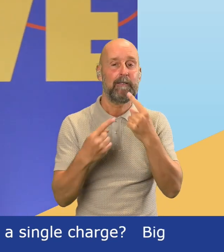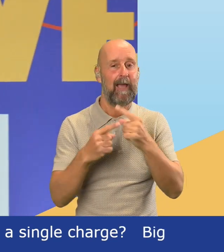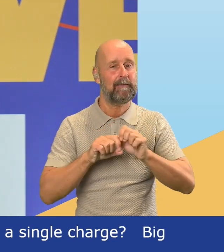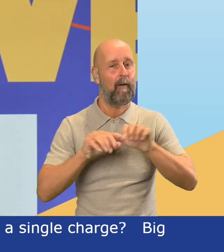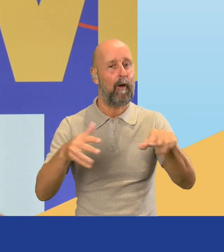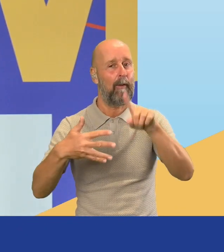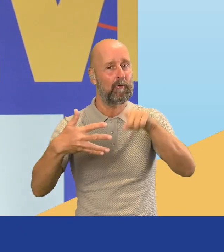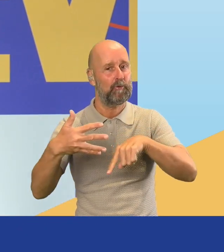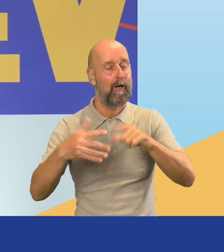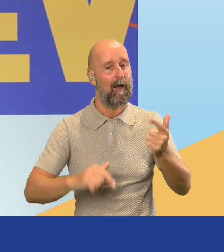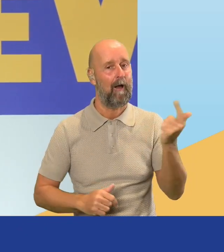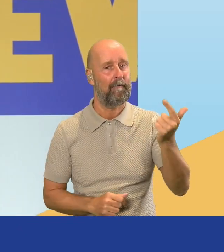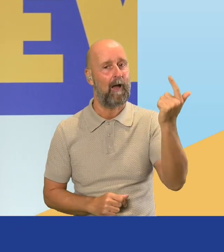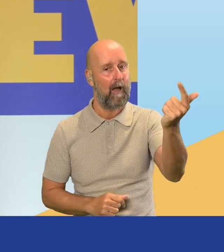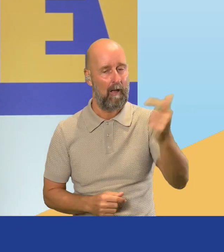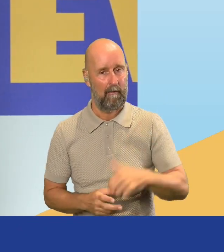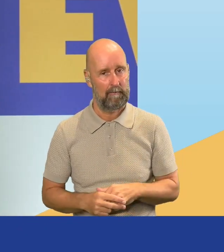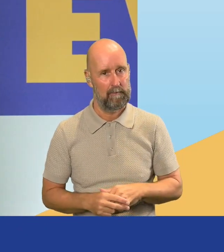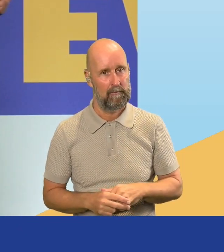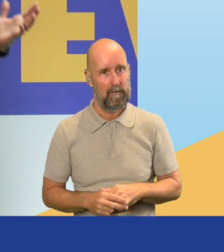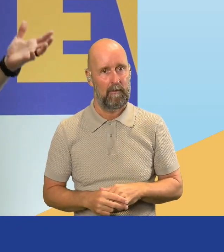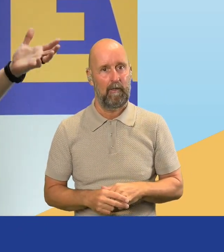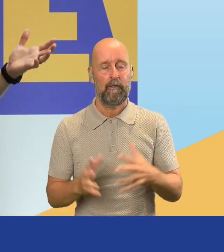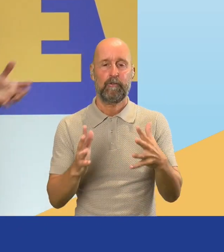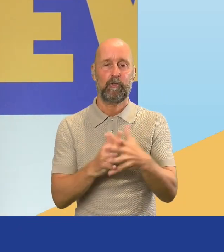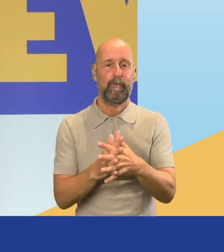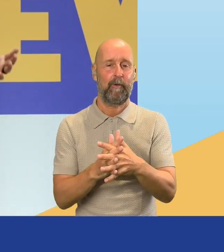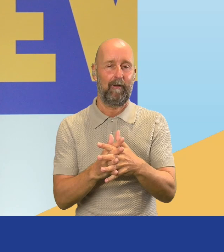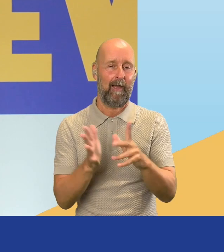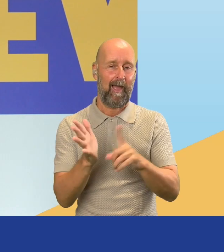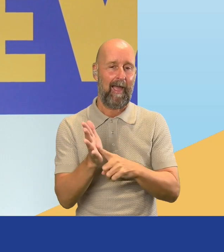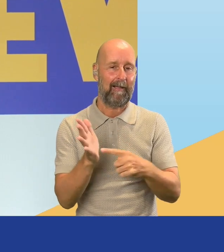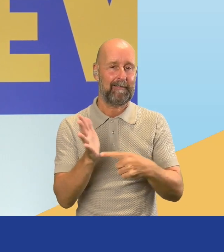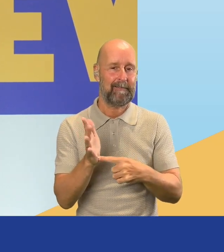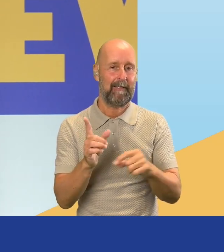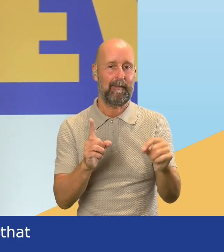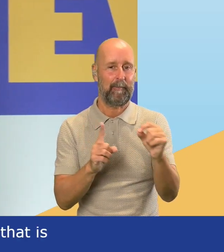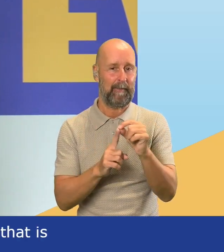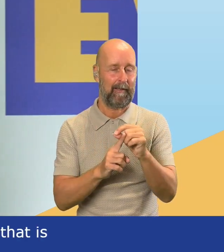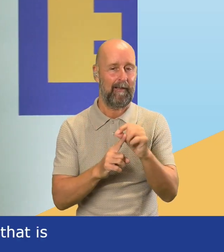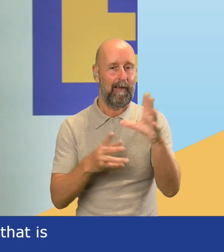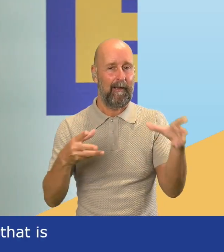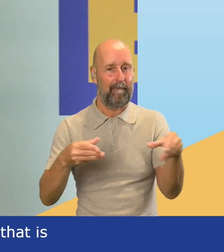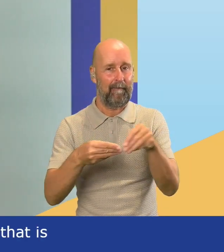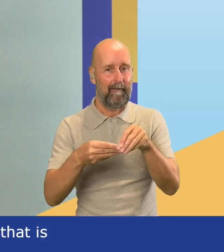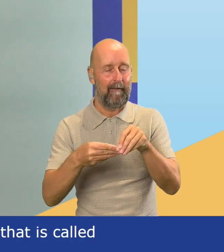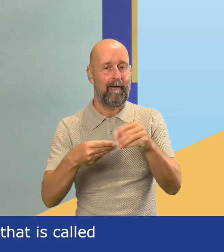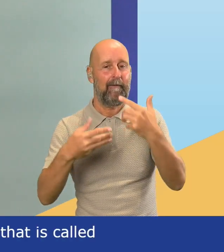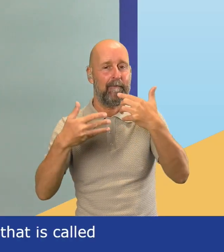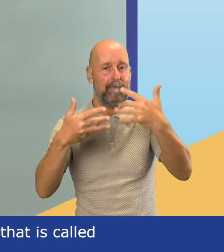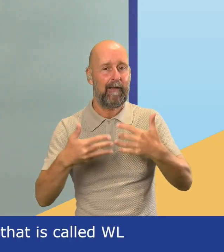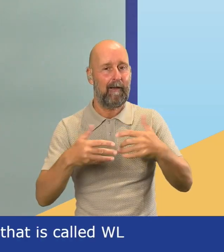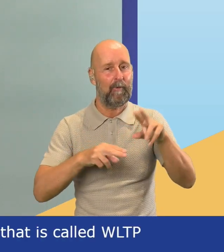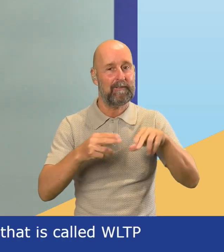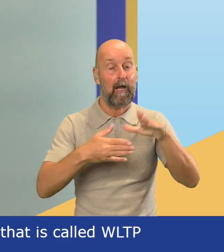how far our vehicles go. And that data is called a WLTP figure. It's a homologated figure. It's assessed through a